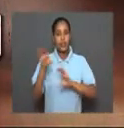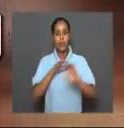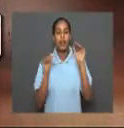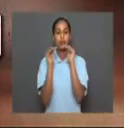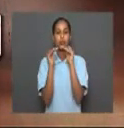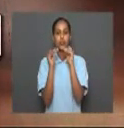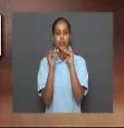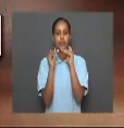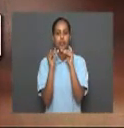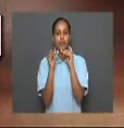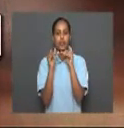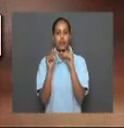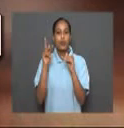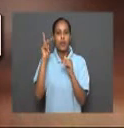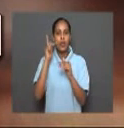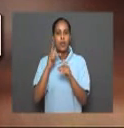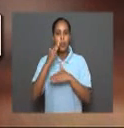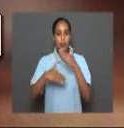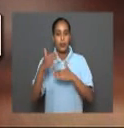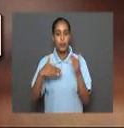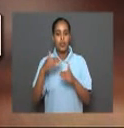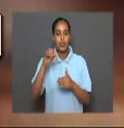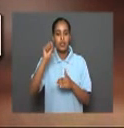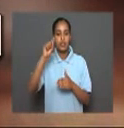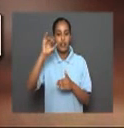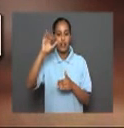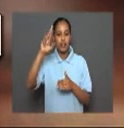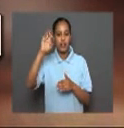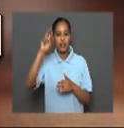chemical equation for polymerization styrene.